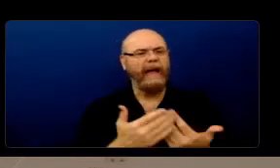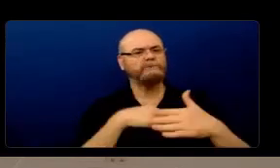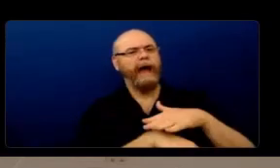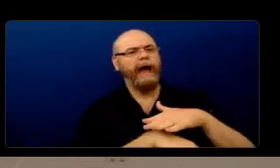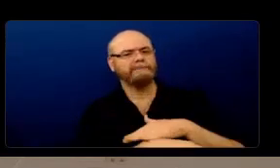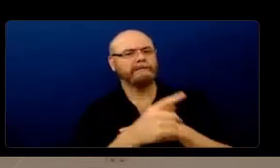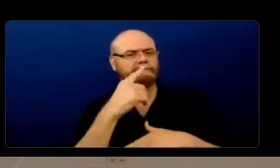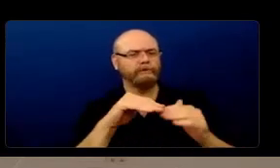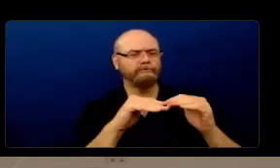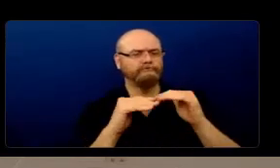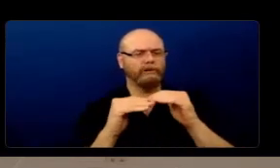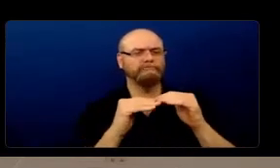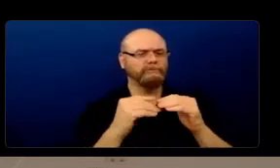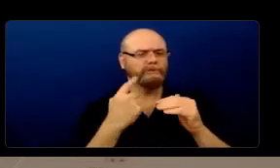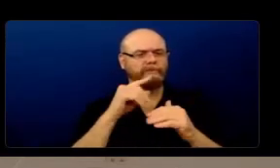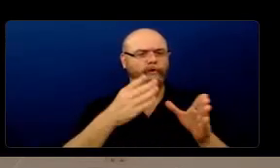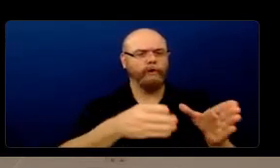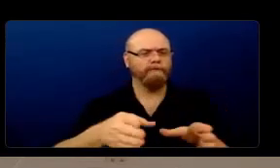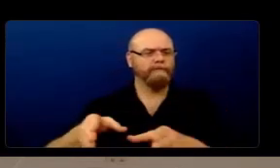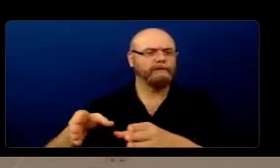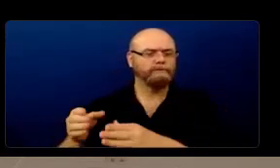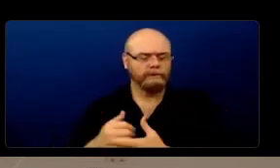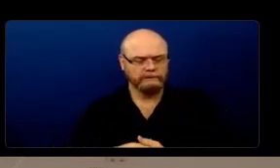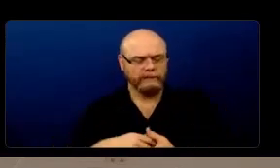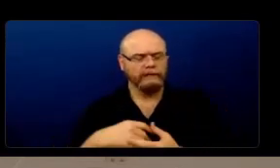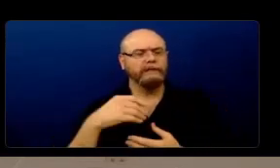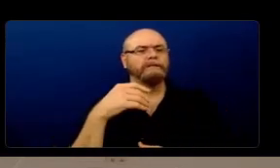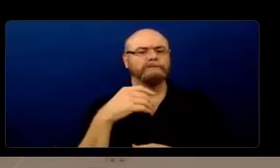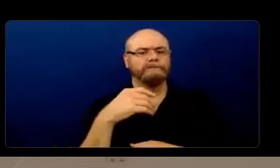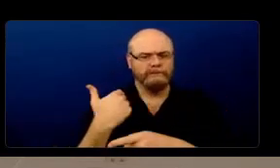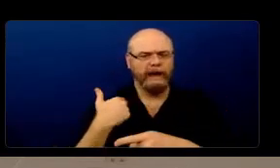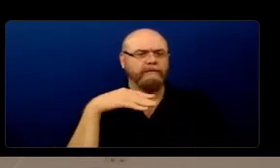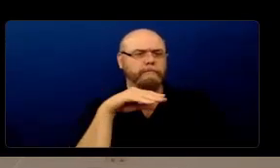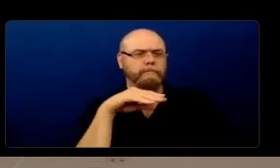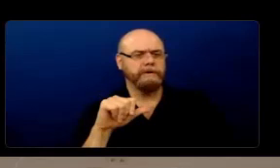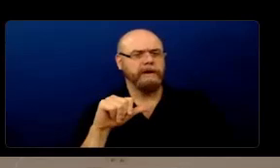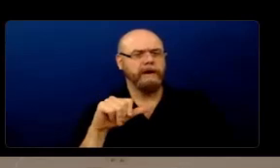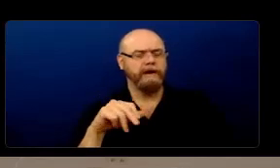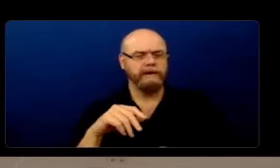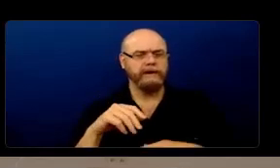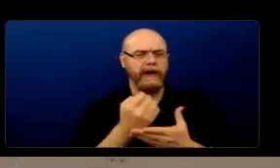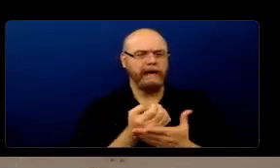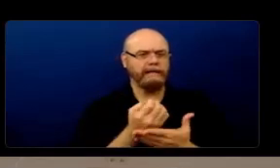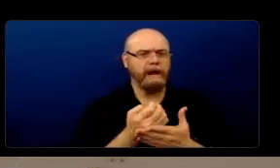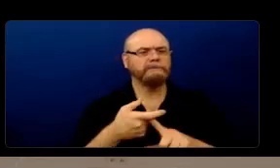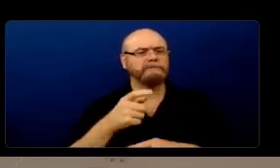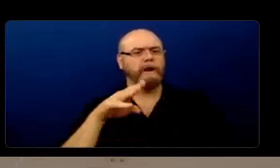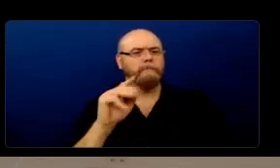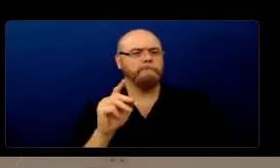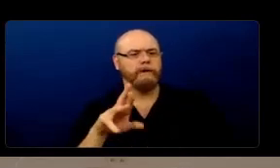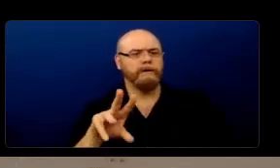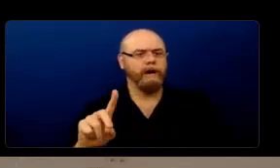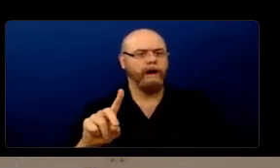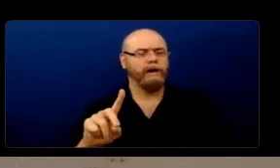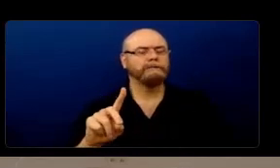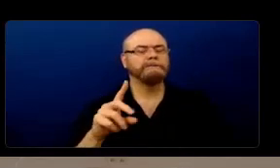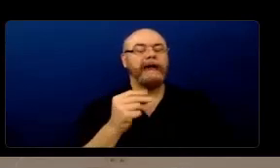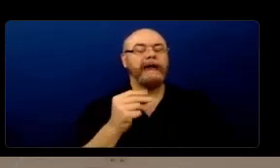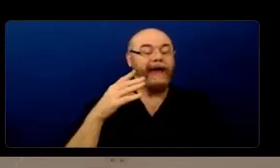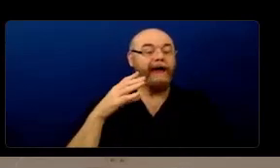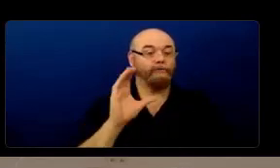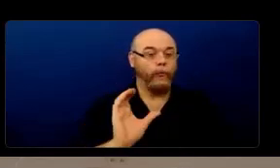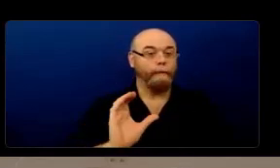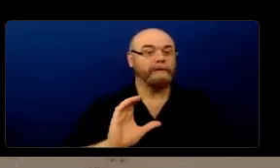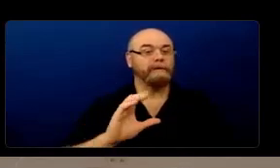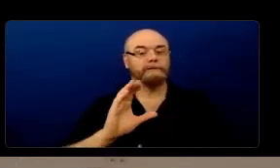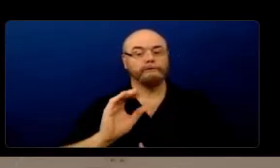individuals. Mrs. Perez holds a BA in economics from Barnard College, Columbia University, and a JD from Pace Law